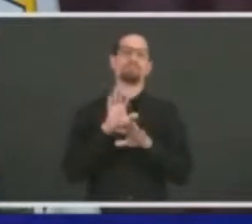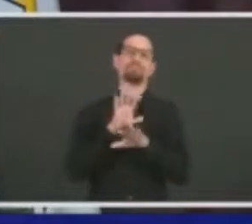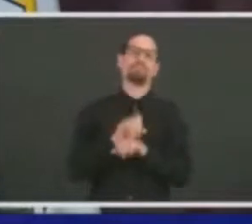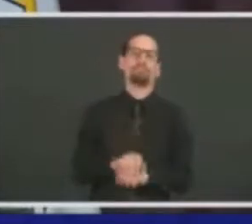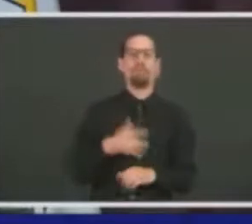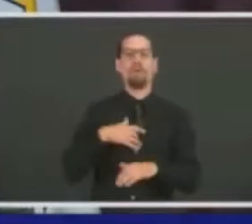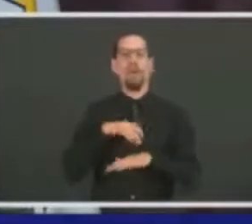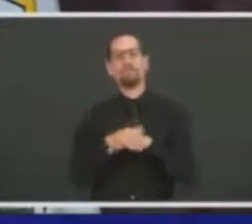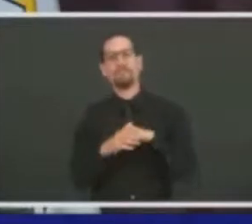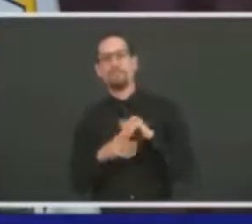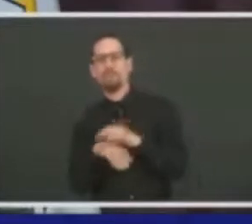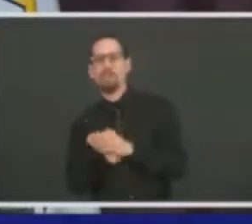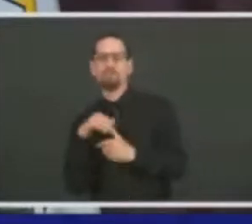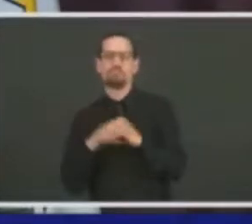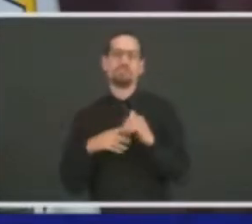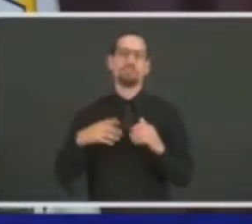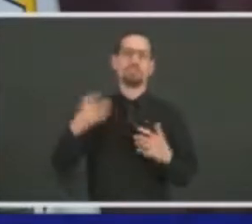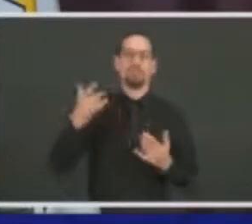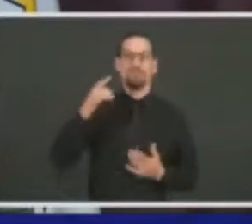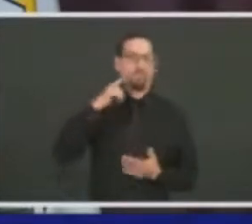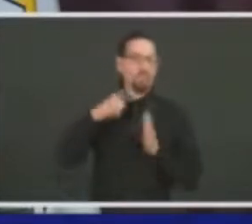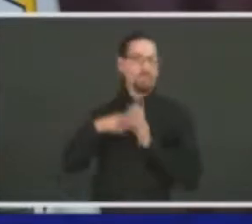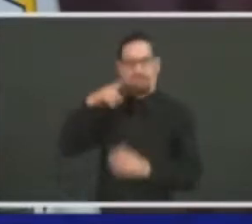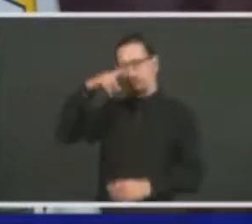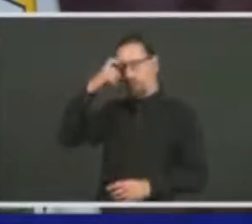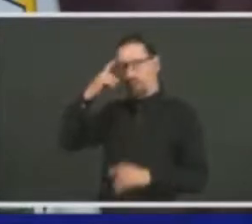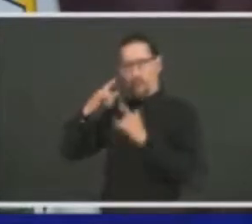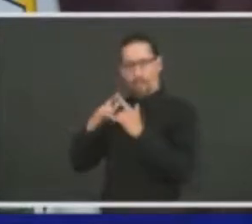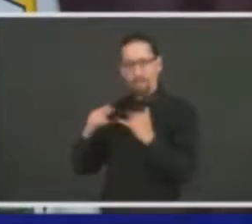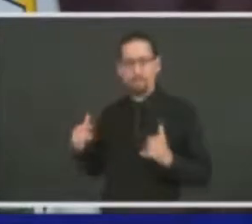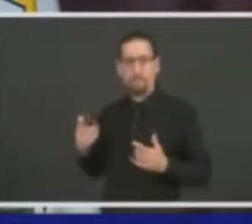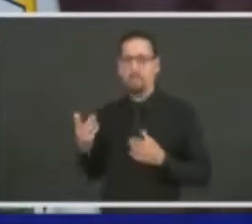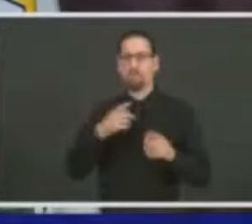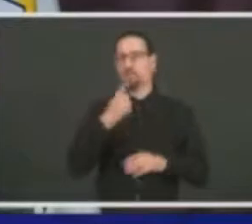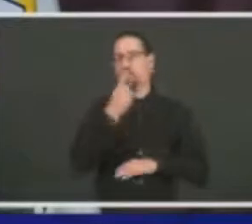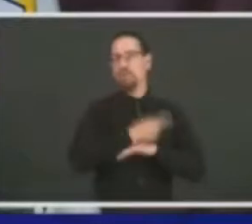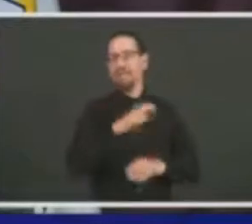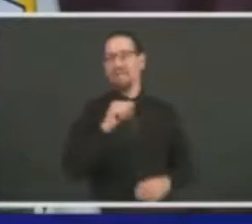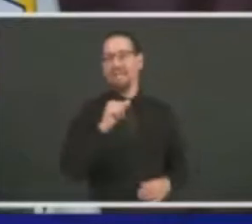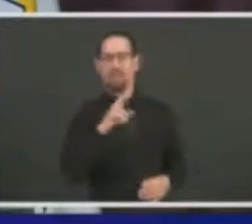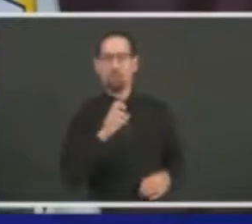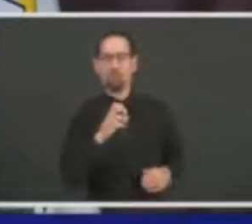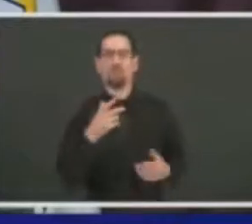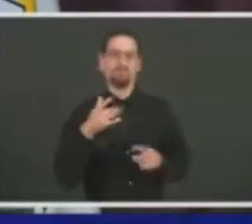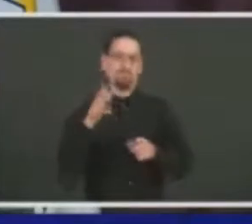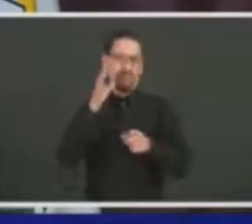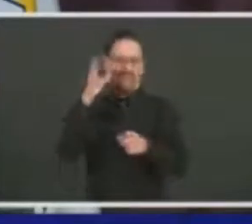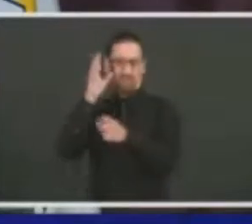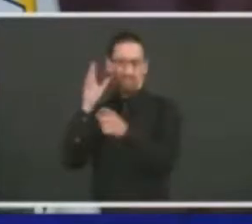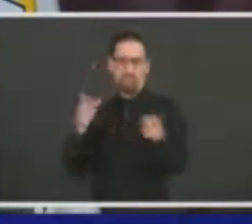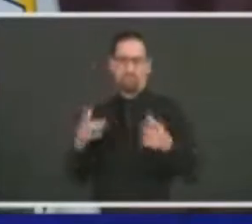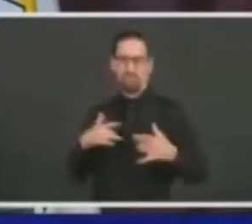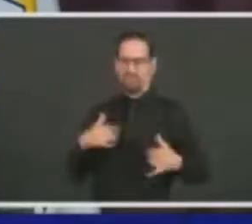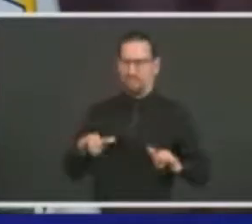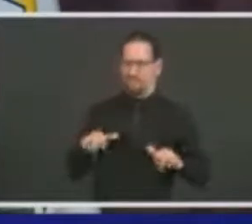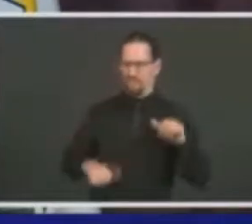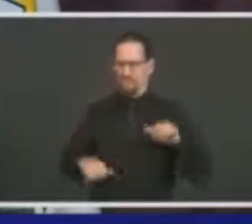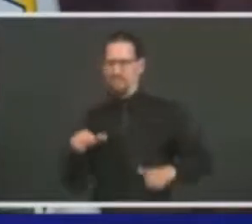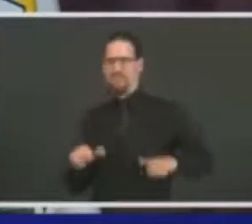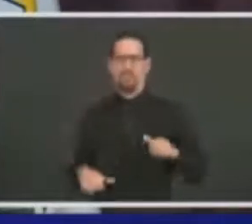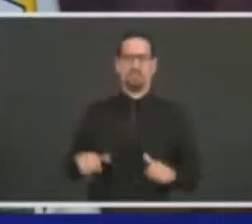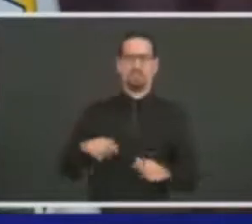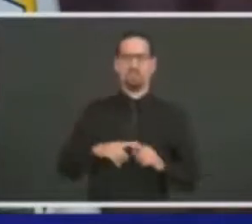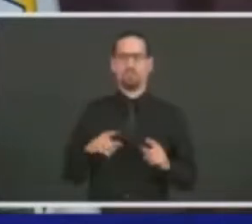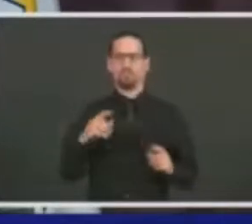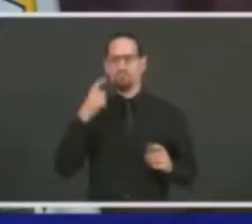camp. Initially, some parents were reluctant, then they saw it was safe, it was happening, their friends' kids were there, and then they were